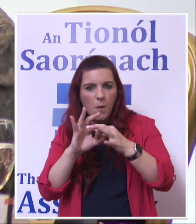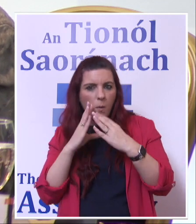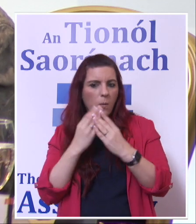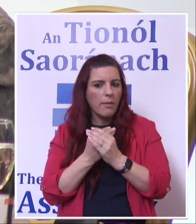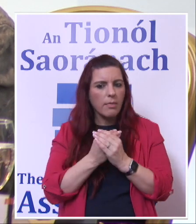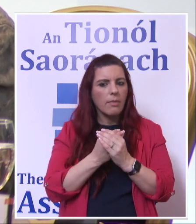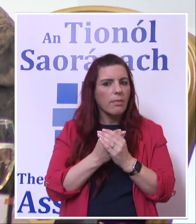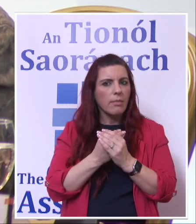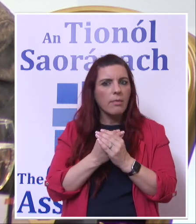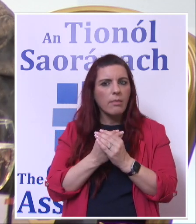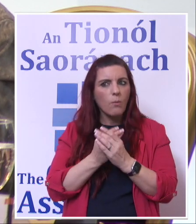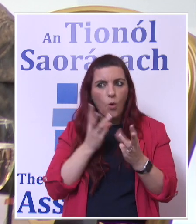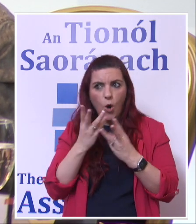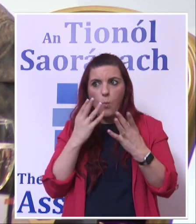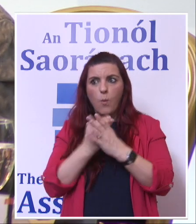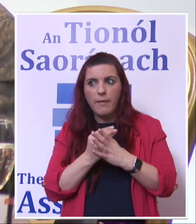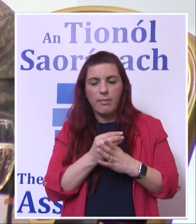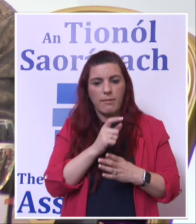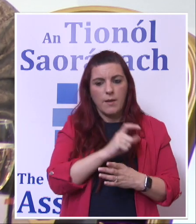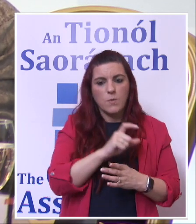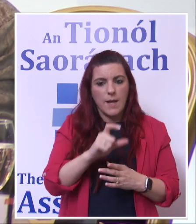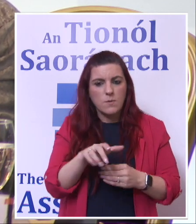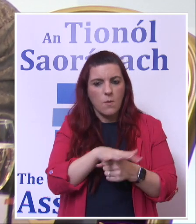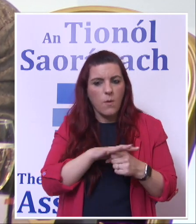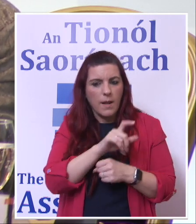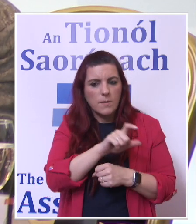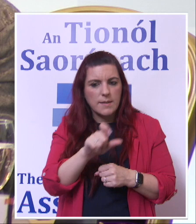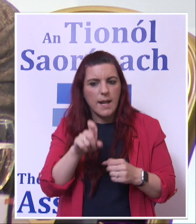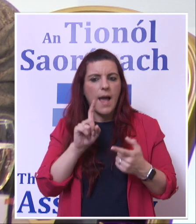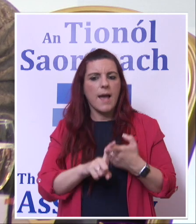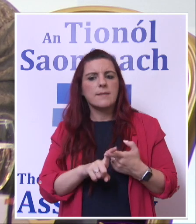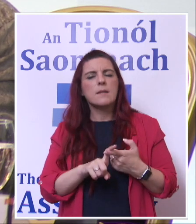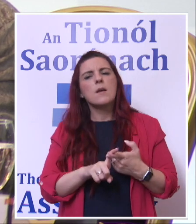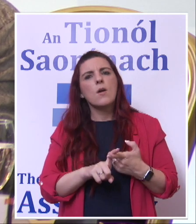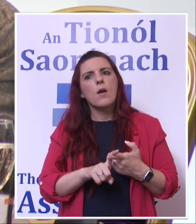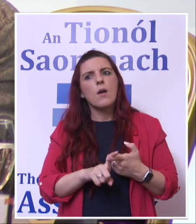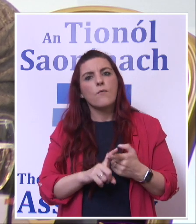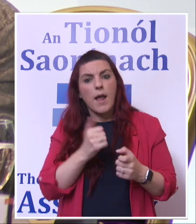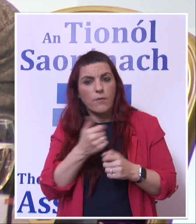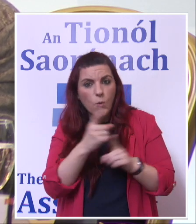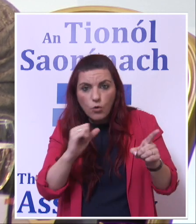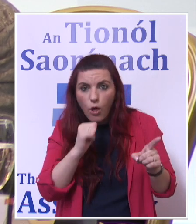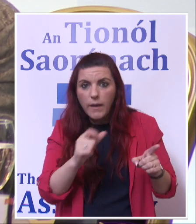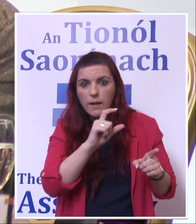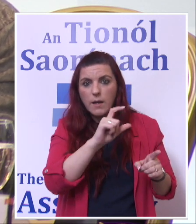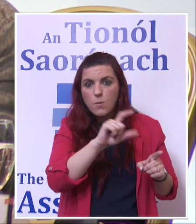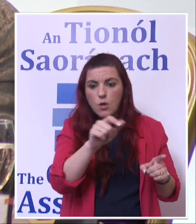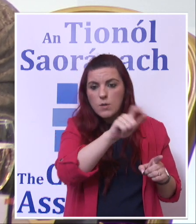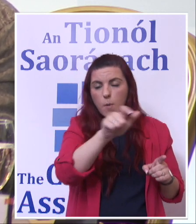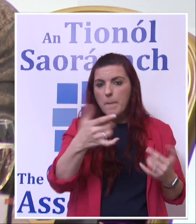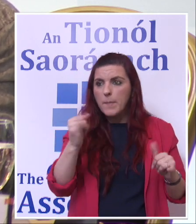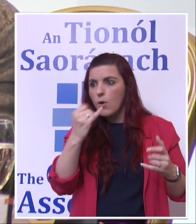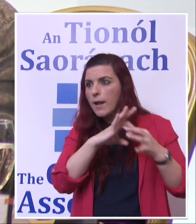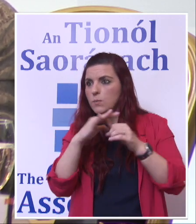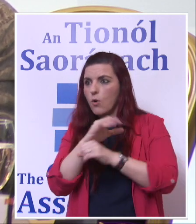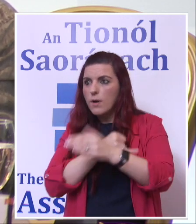useful for the council and so on? I think there's a huge... And also, those of you who are not councillors, you're possibly in community organisations or even